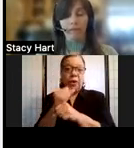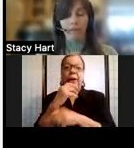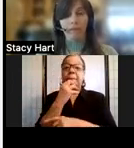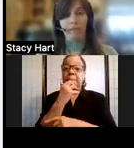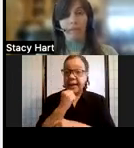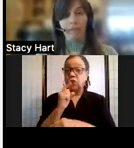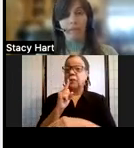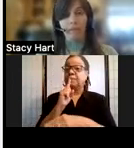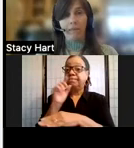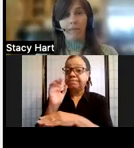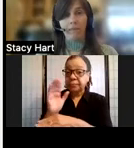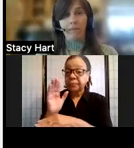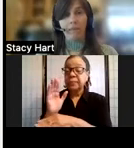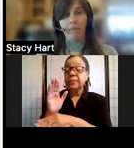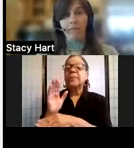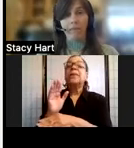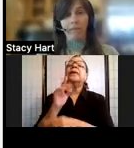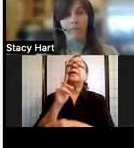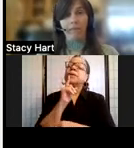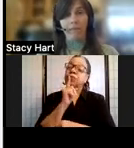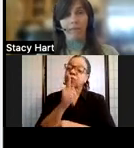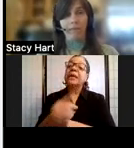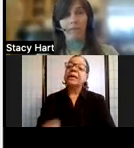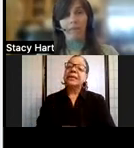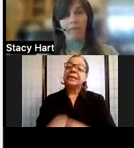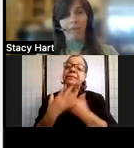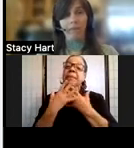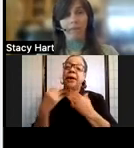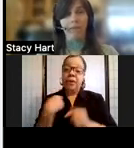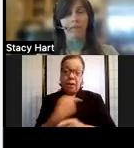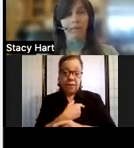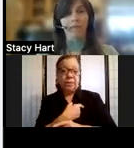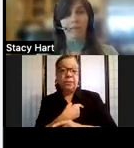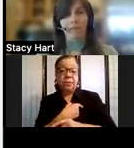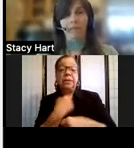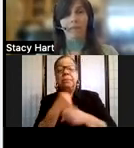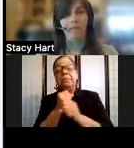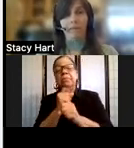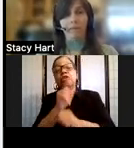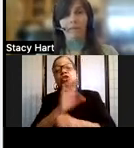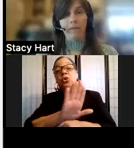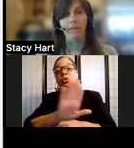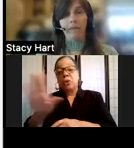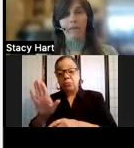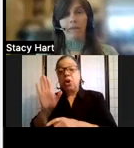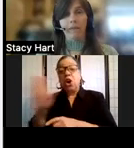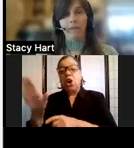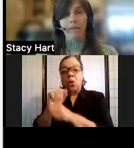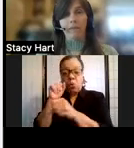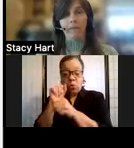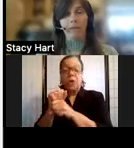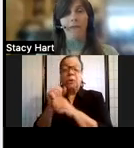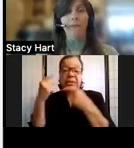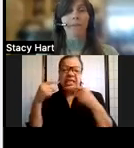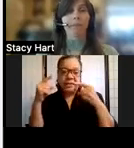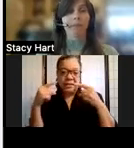disability inclusion really inspire us to ensure that her work and all of our work lives on. So I'm going